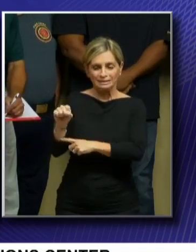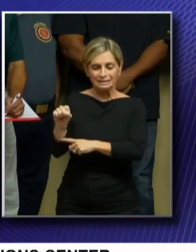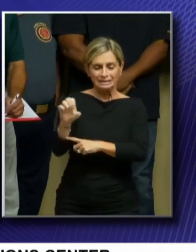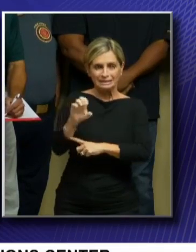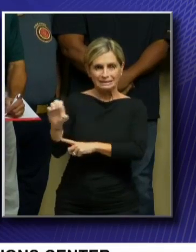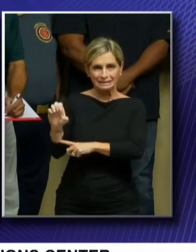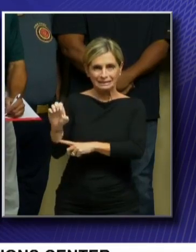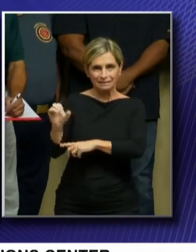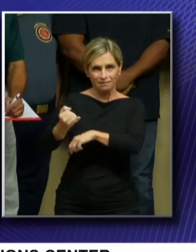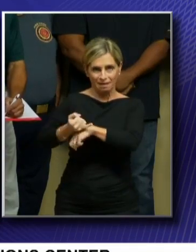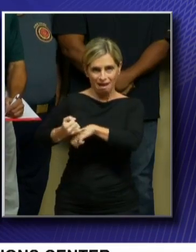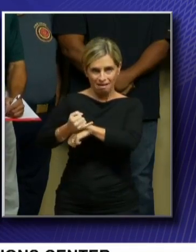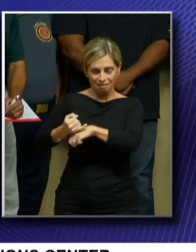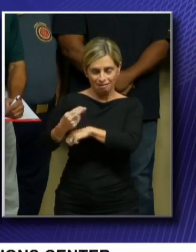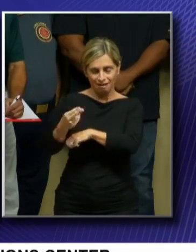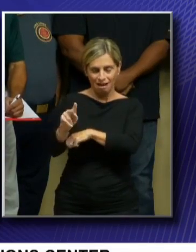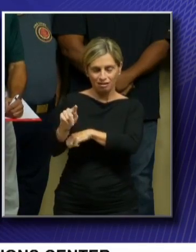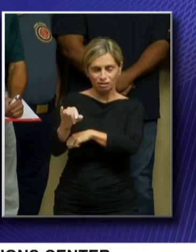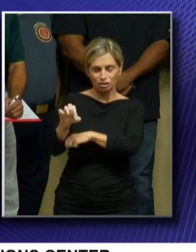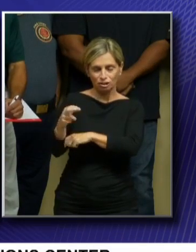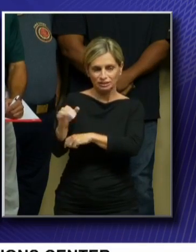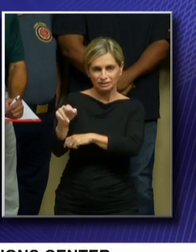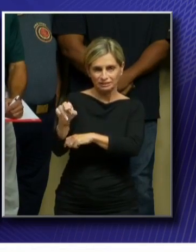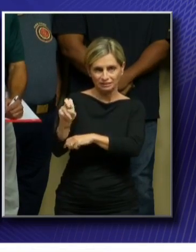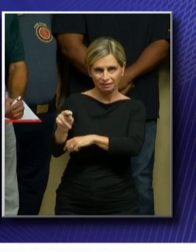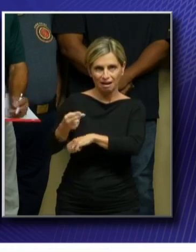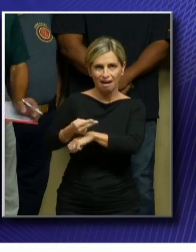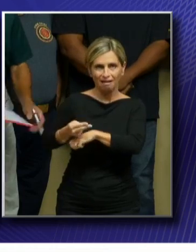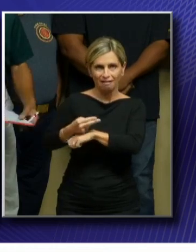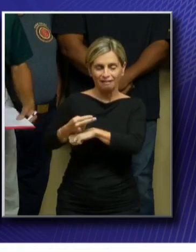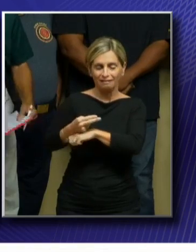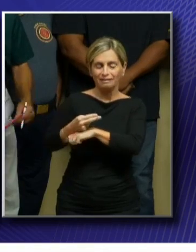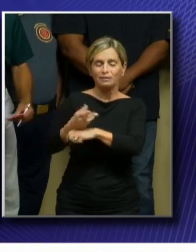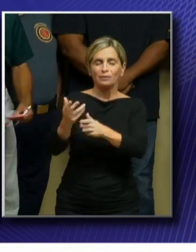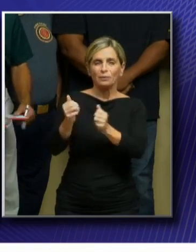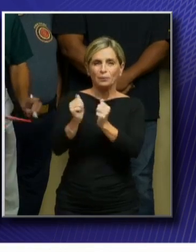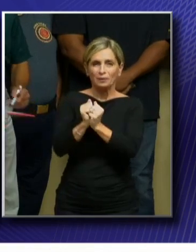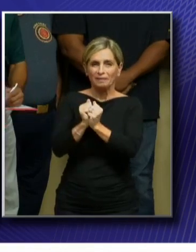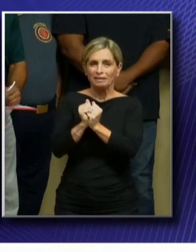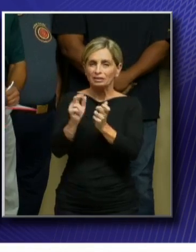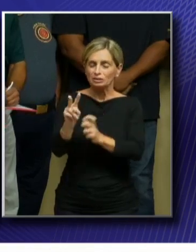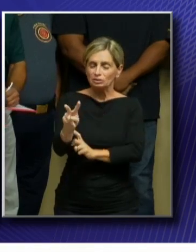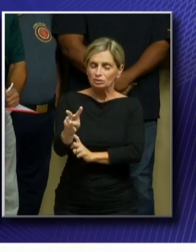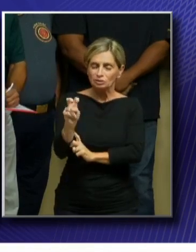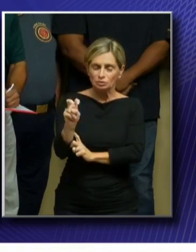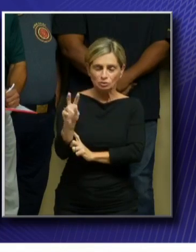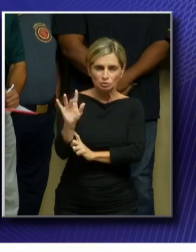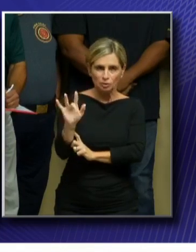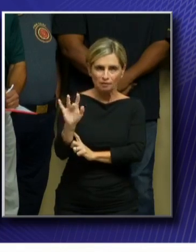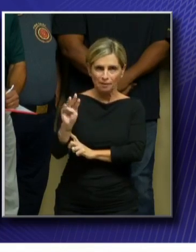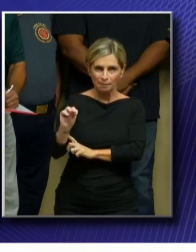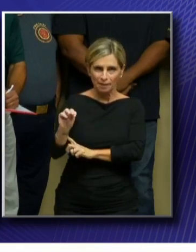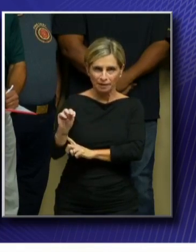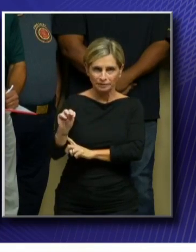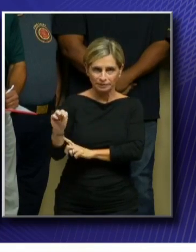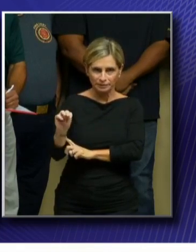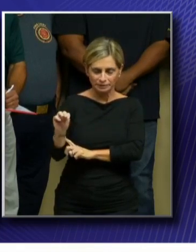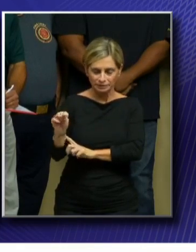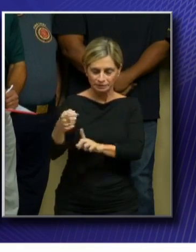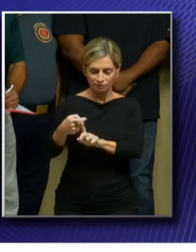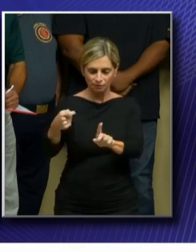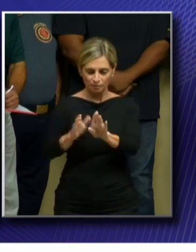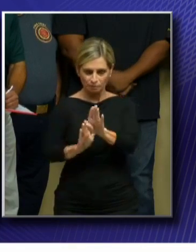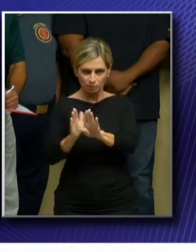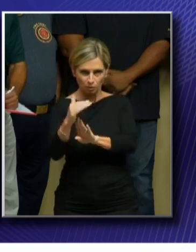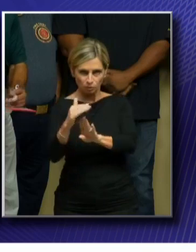hour with tropical storm force winds, a field of 225 miles. Given this